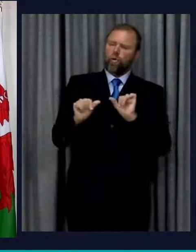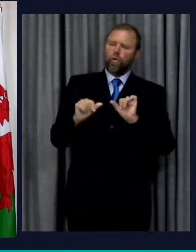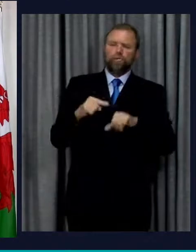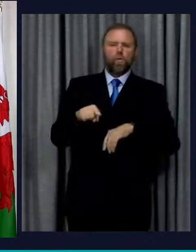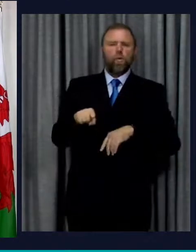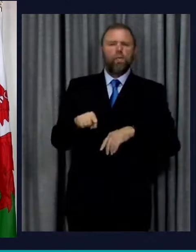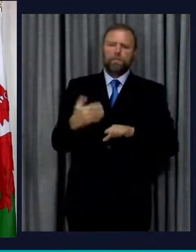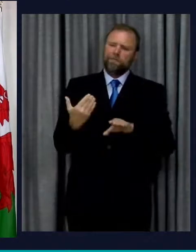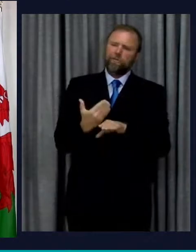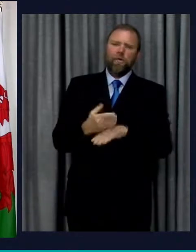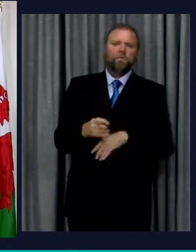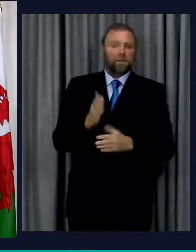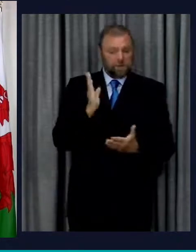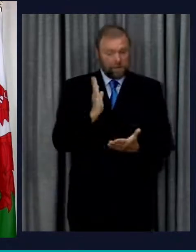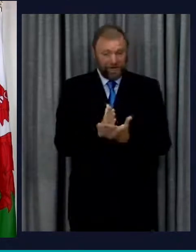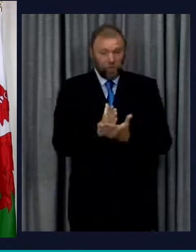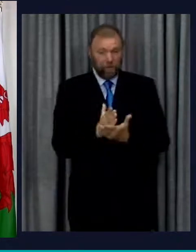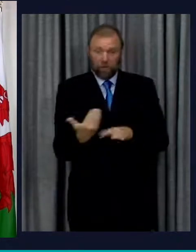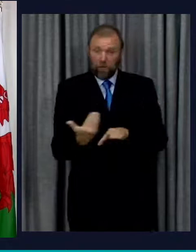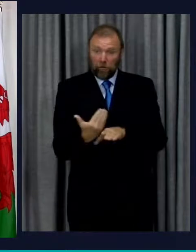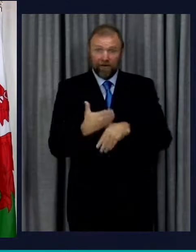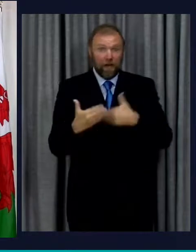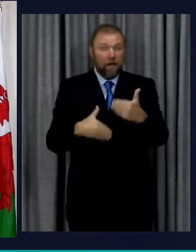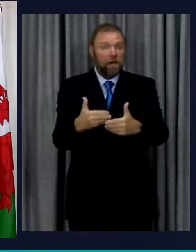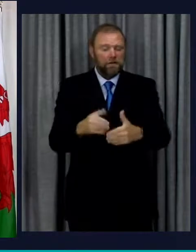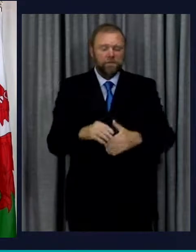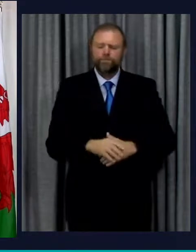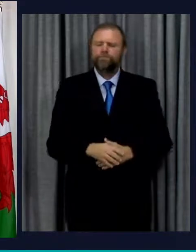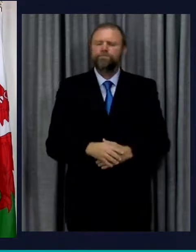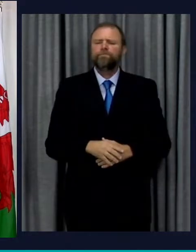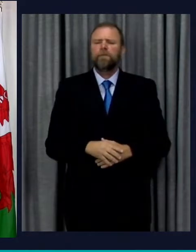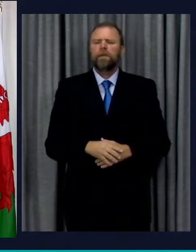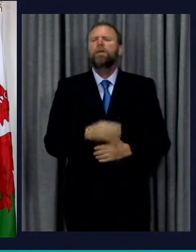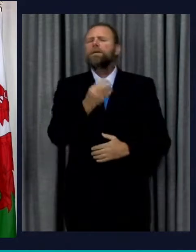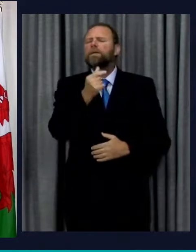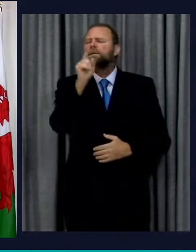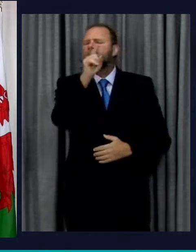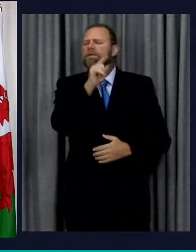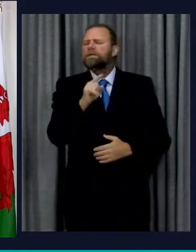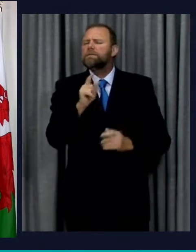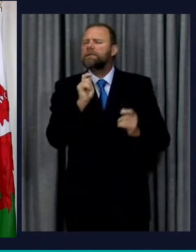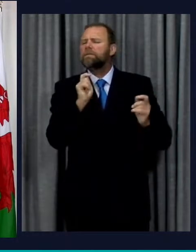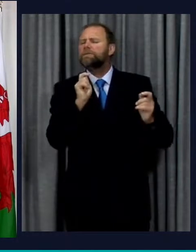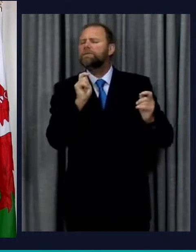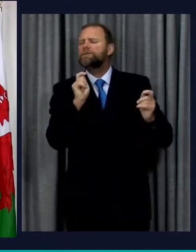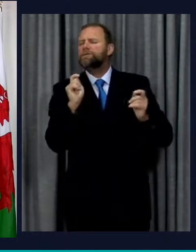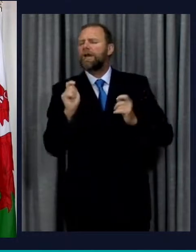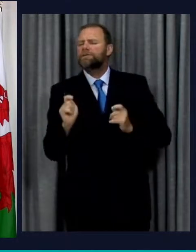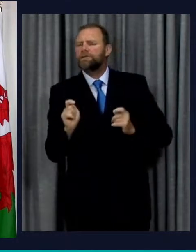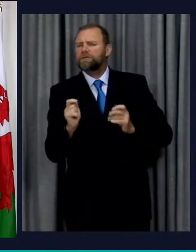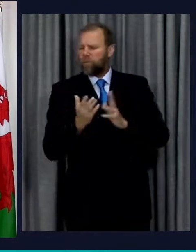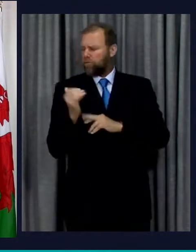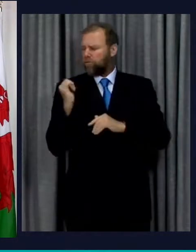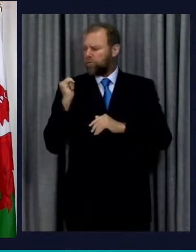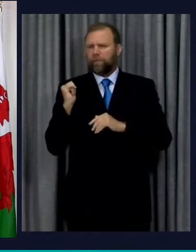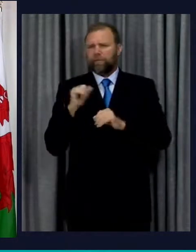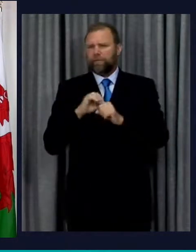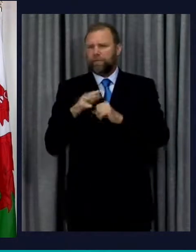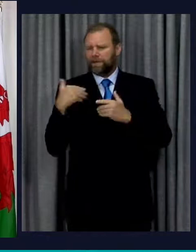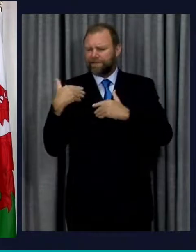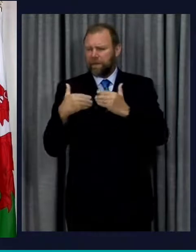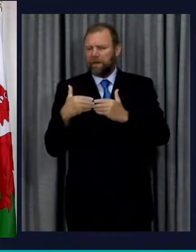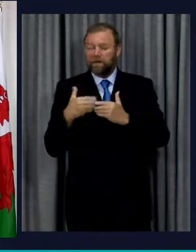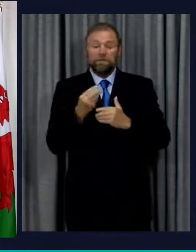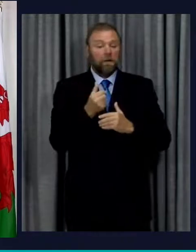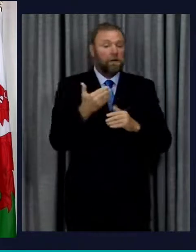genuine careers that exist. And actually, because of some of the changes that have taken place during and post the pandemic, we've seen labour shortage in some of